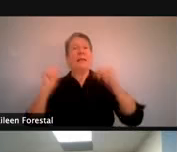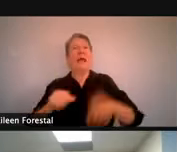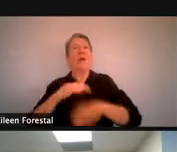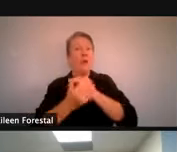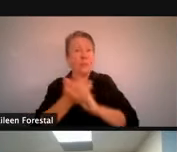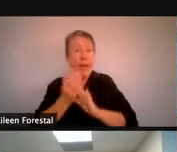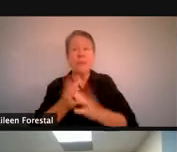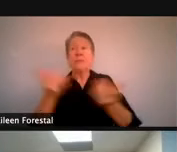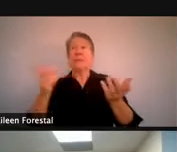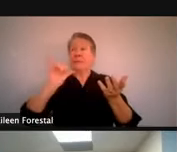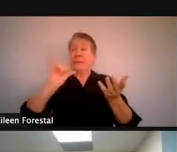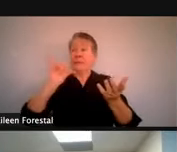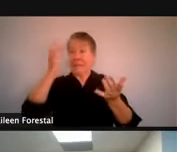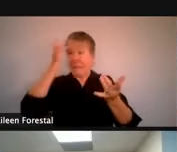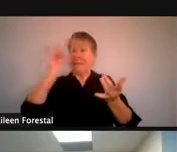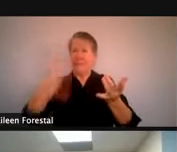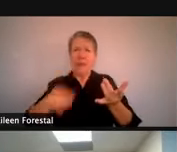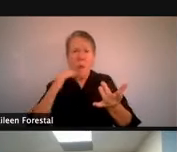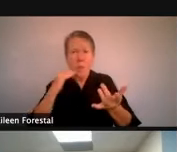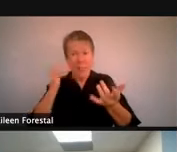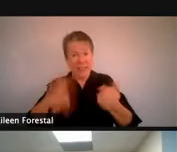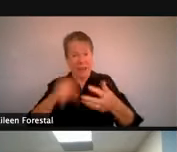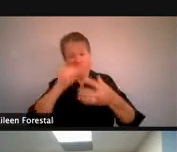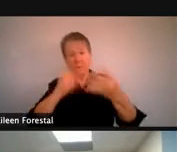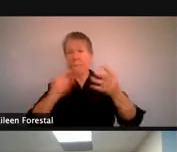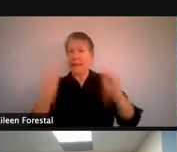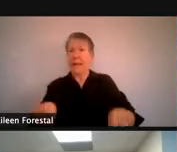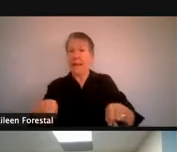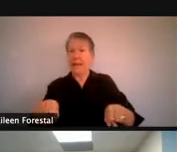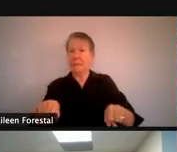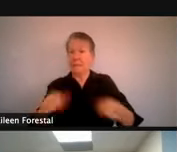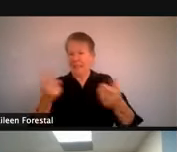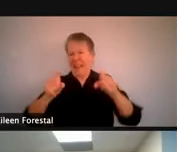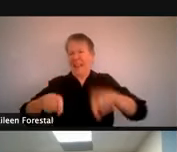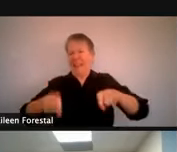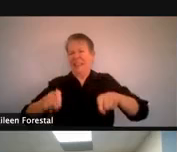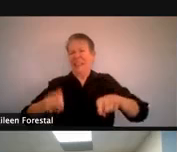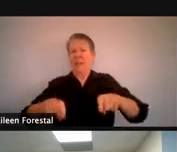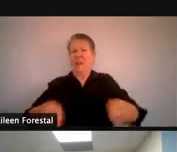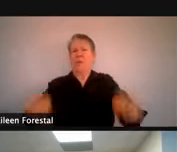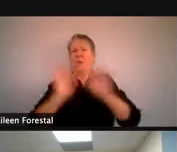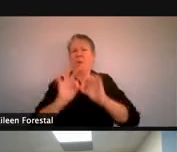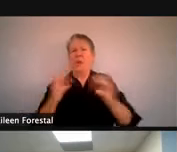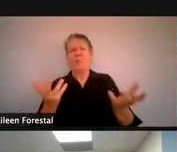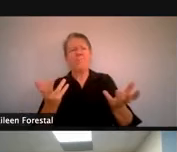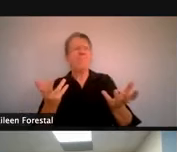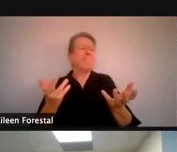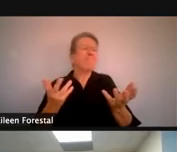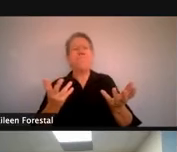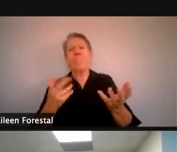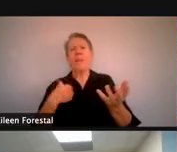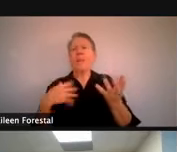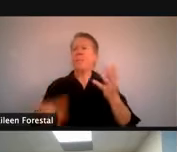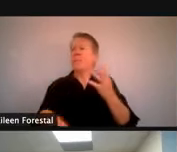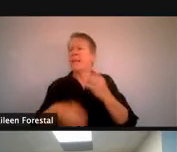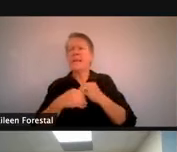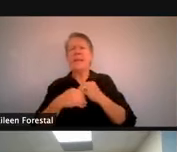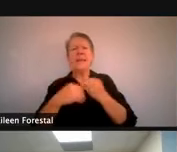exposed to somebody. After a few days, get tested. And I'd say the other thing, which I think we say implicitly, but we don't